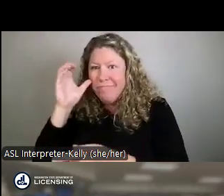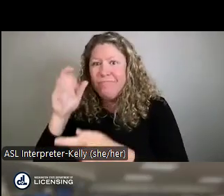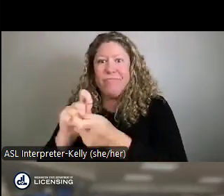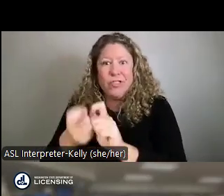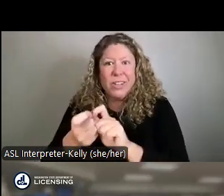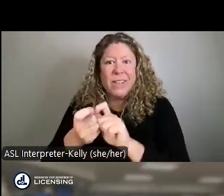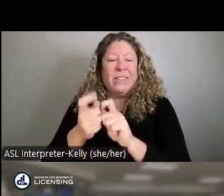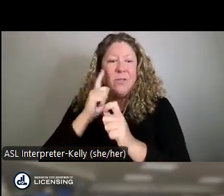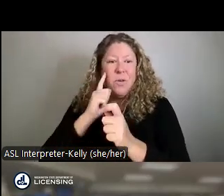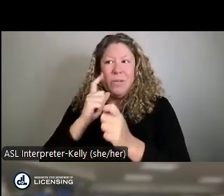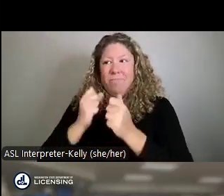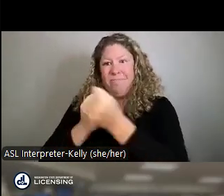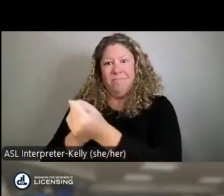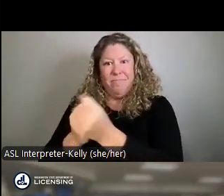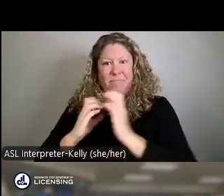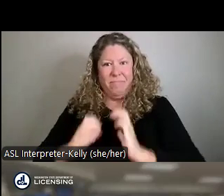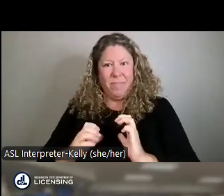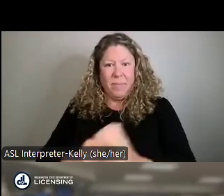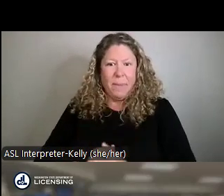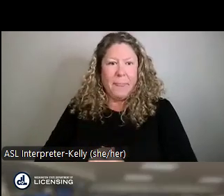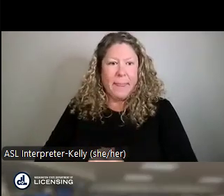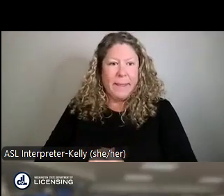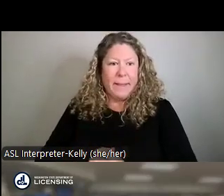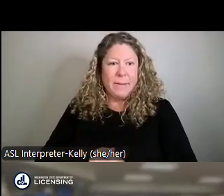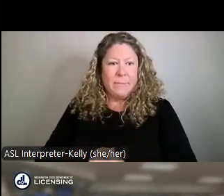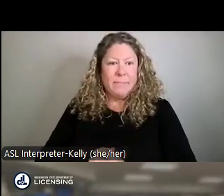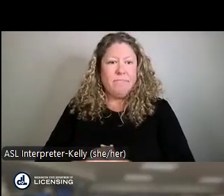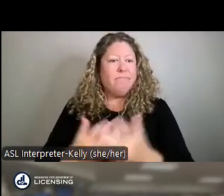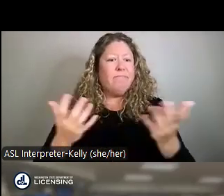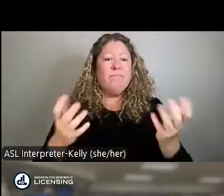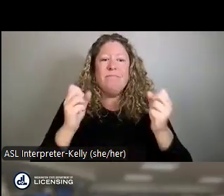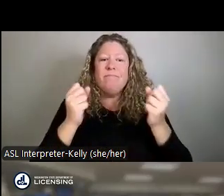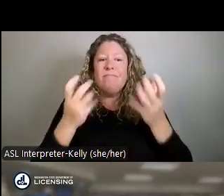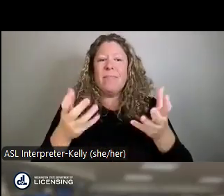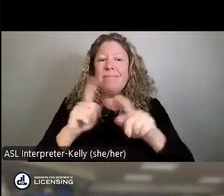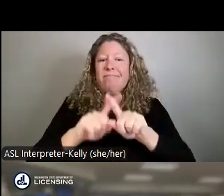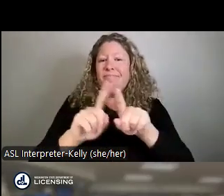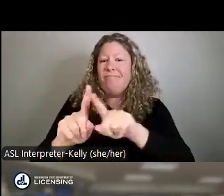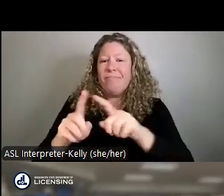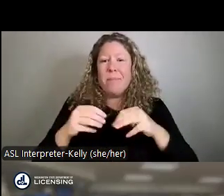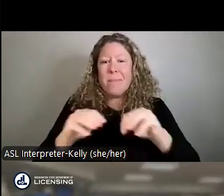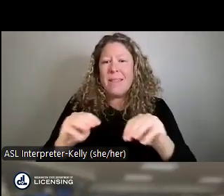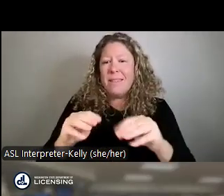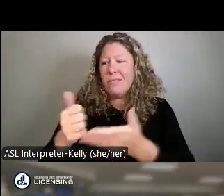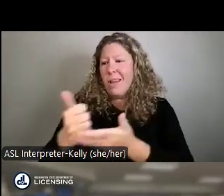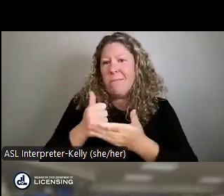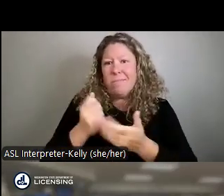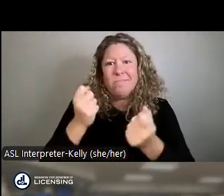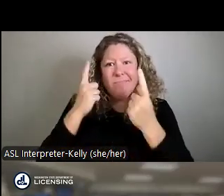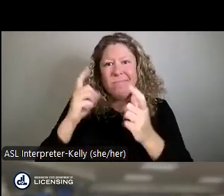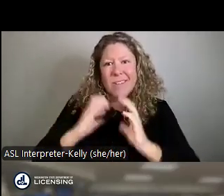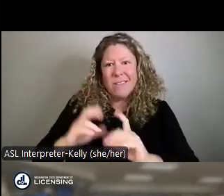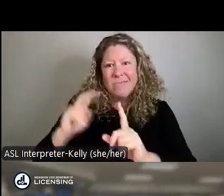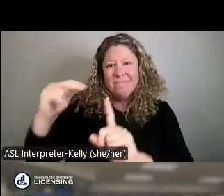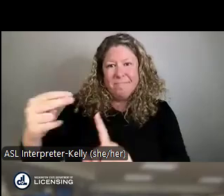Well, the good news is there's a lot of tools out there and methods that we can use to understand our customer's perspective. One of those is a customer